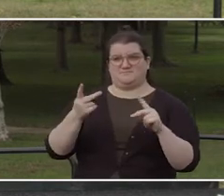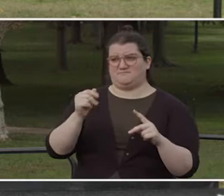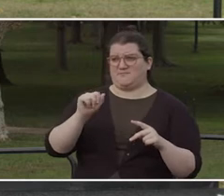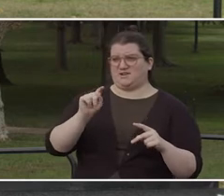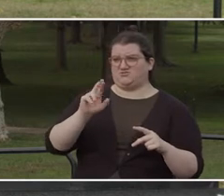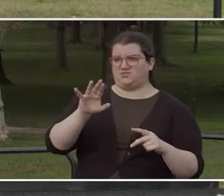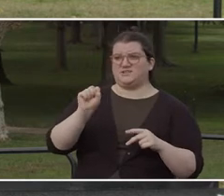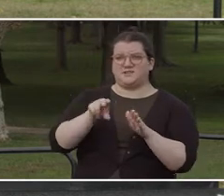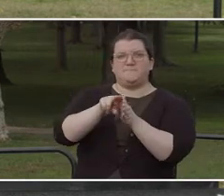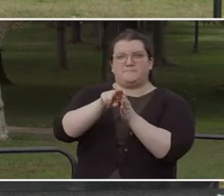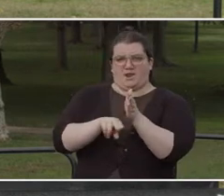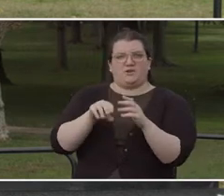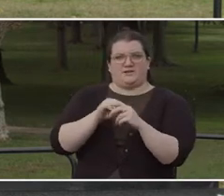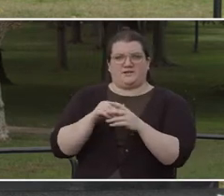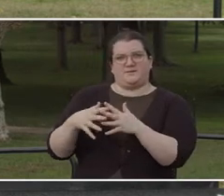this cloth of America.